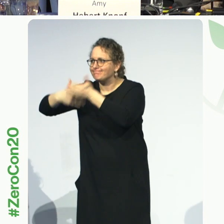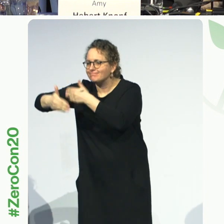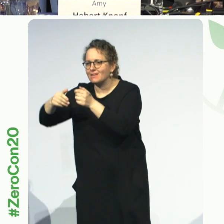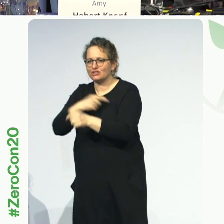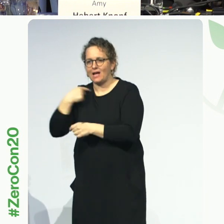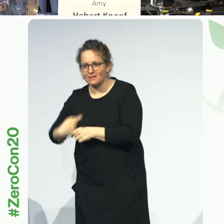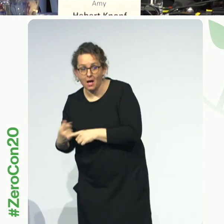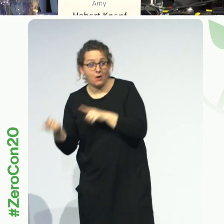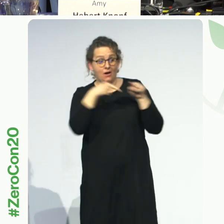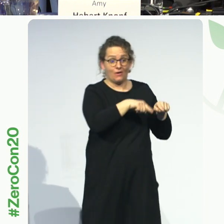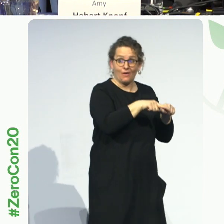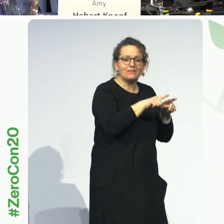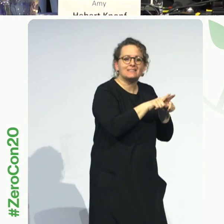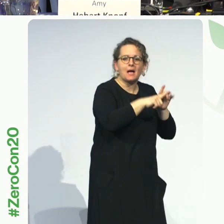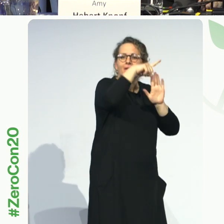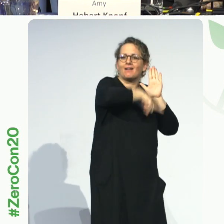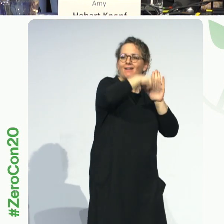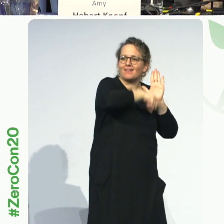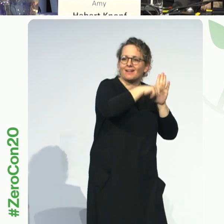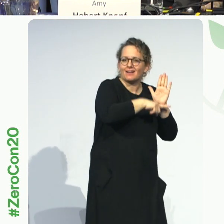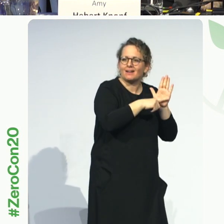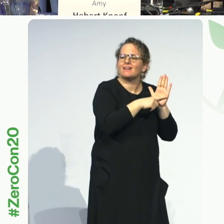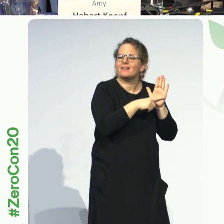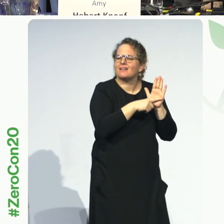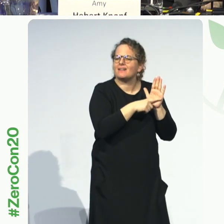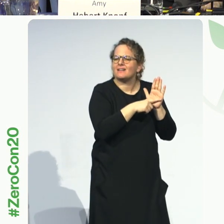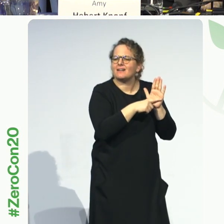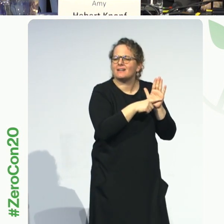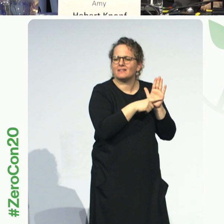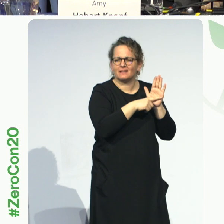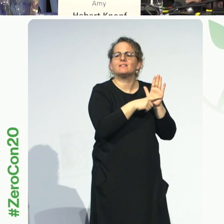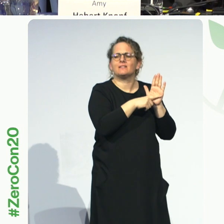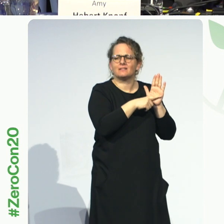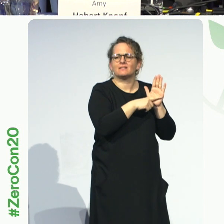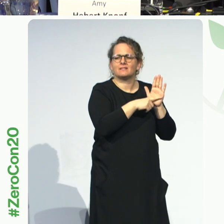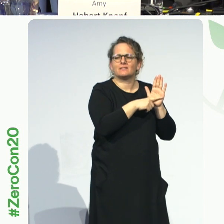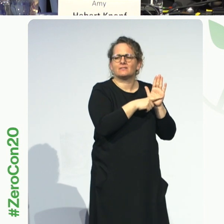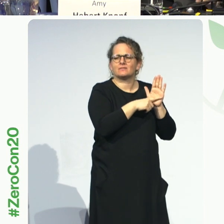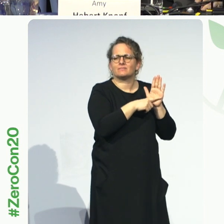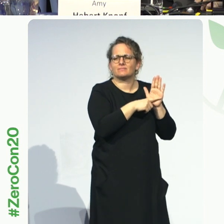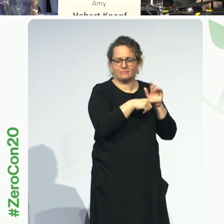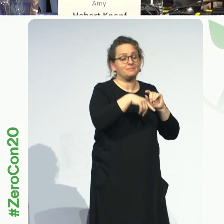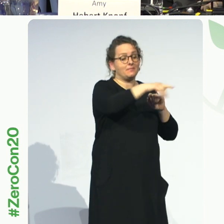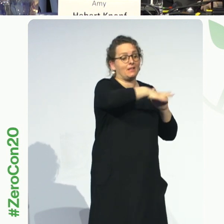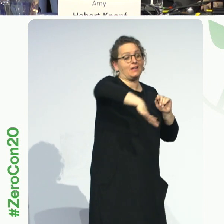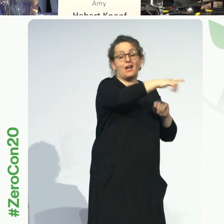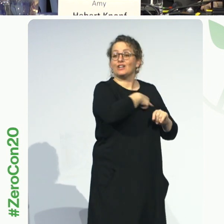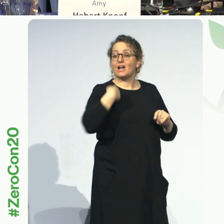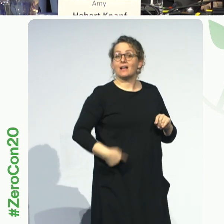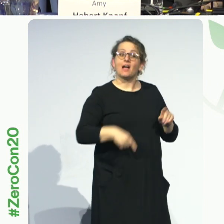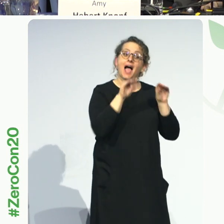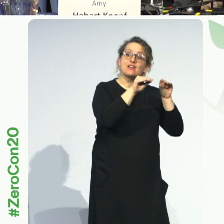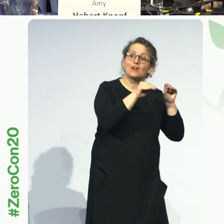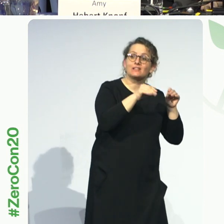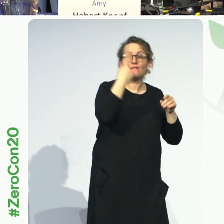2 that are really good programs in China, but there's no formalized structural system. And so